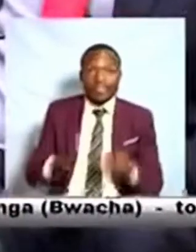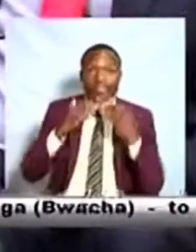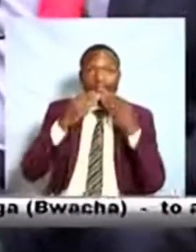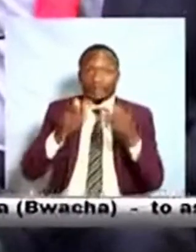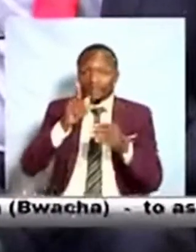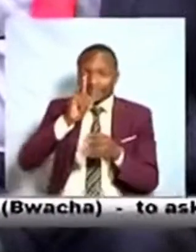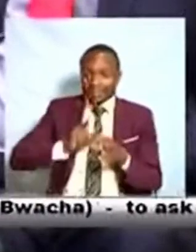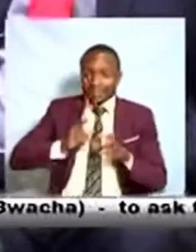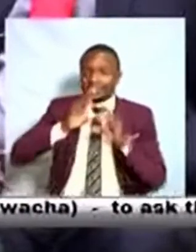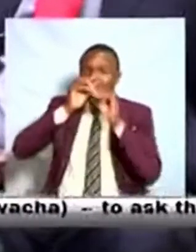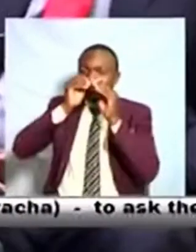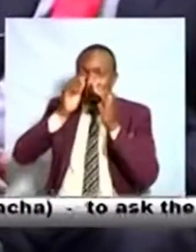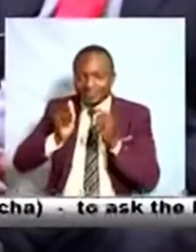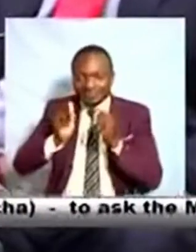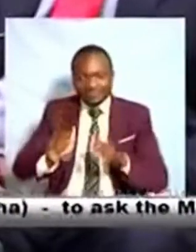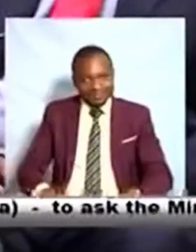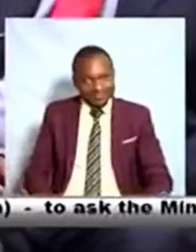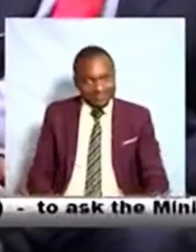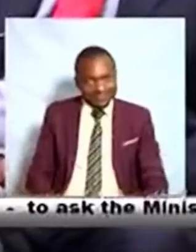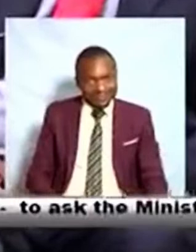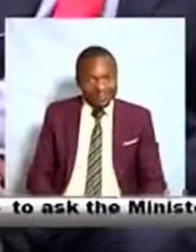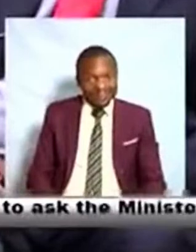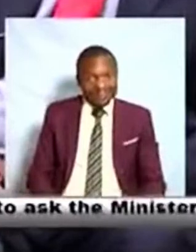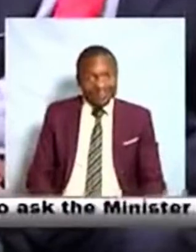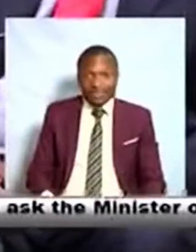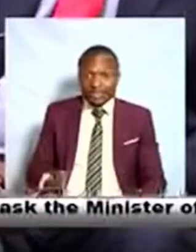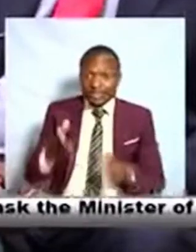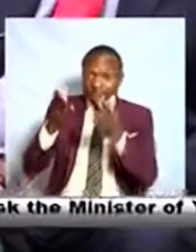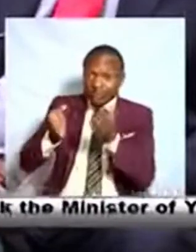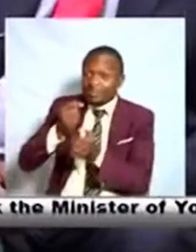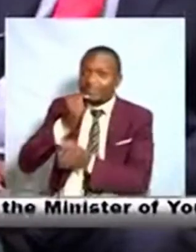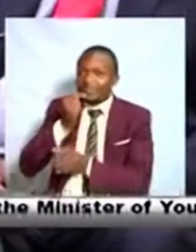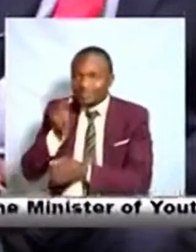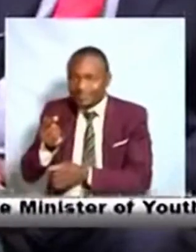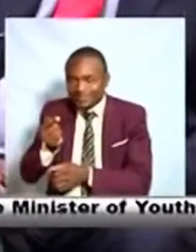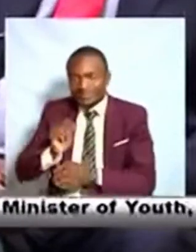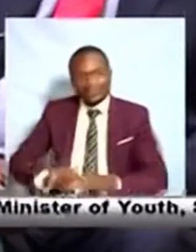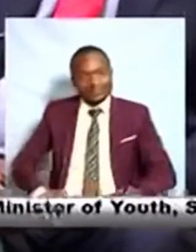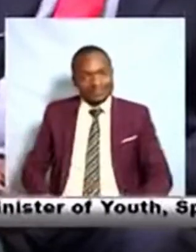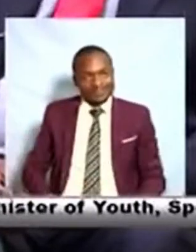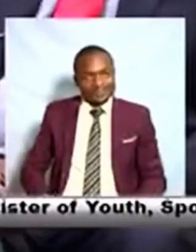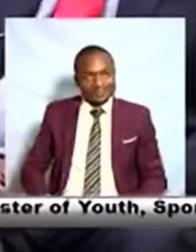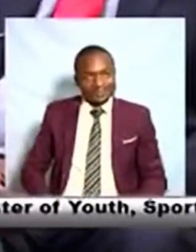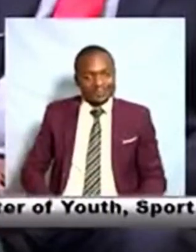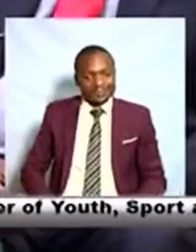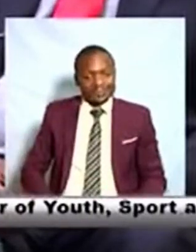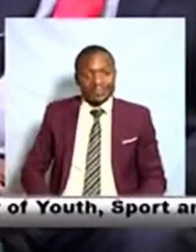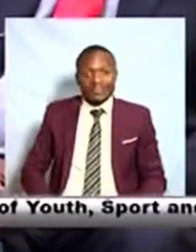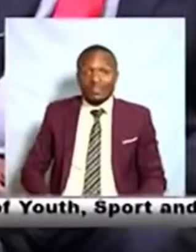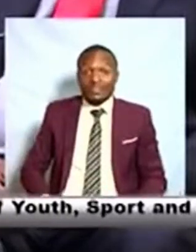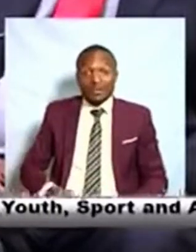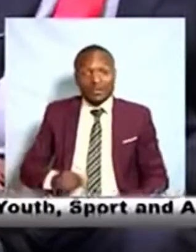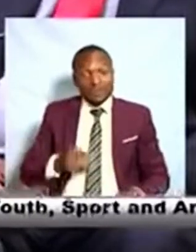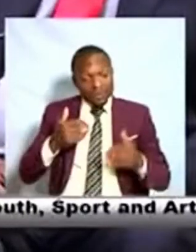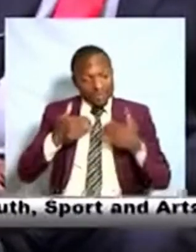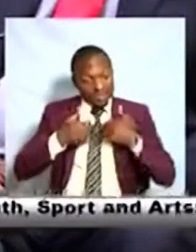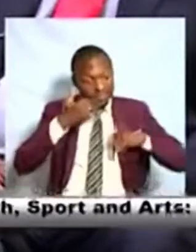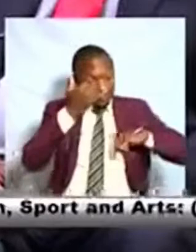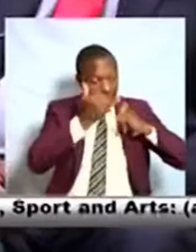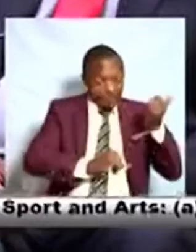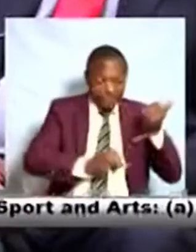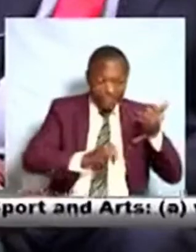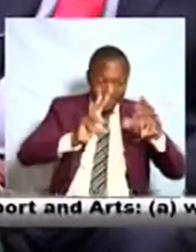Thank you, Madam Speaker. In fact, I want to say that we have concluded the